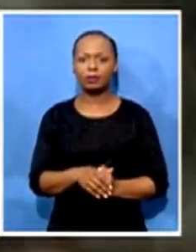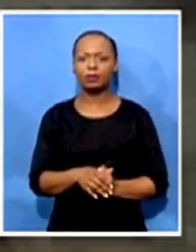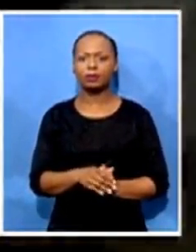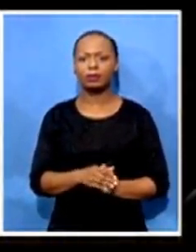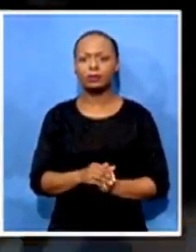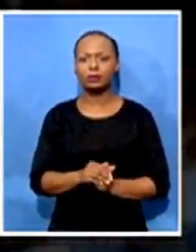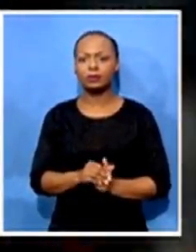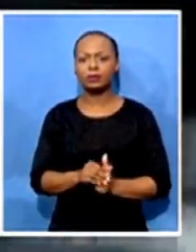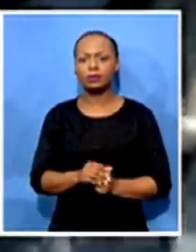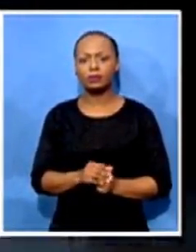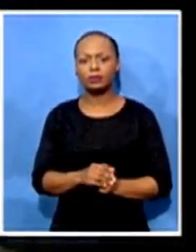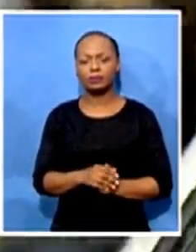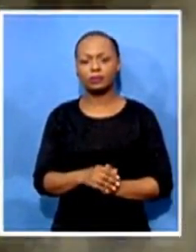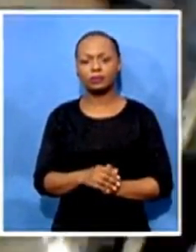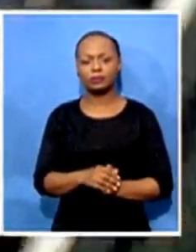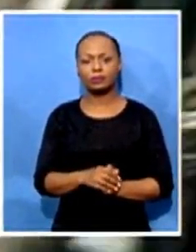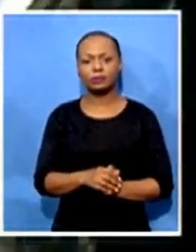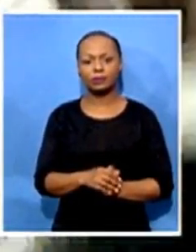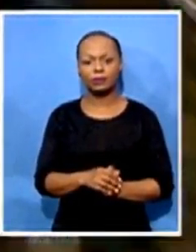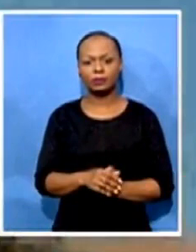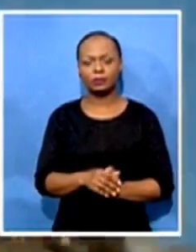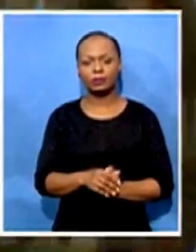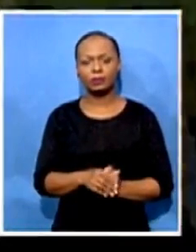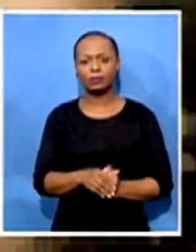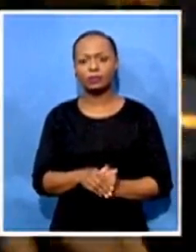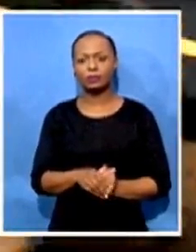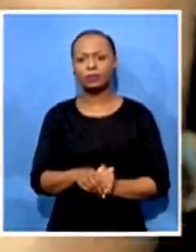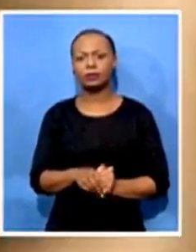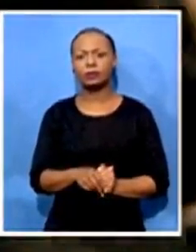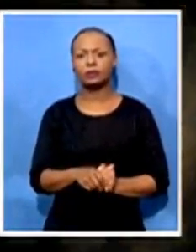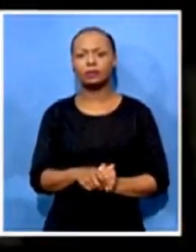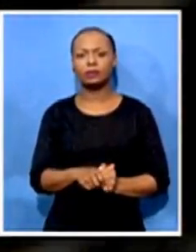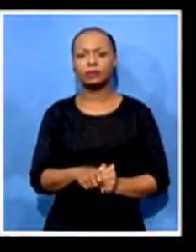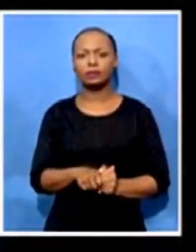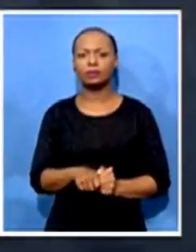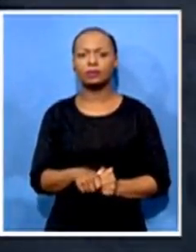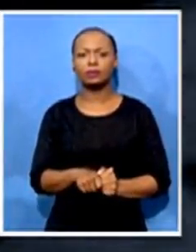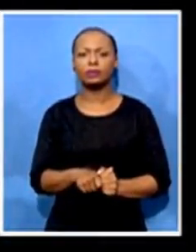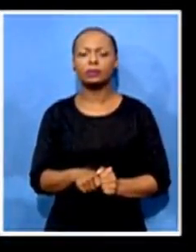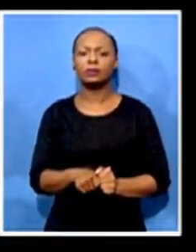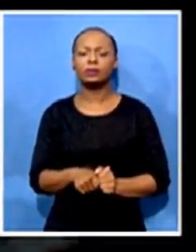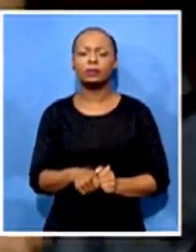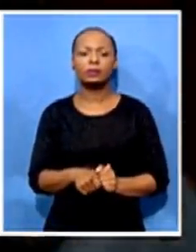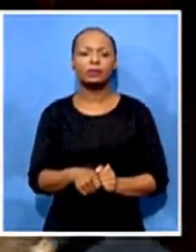So, once you agree, we're going to hand over the memorandum.